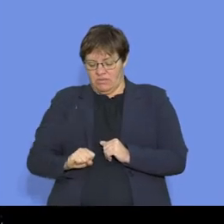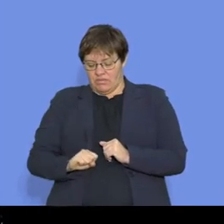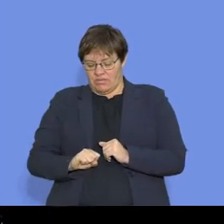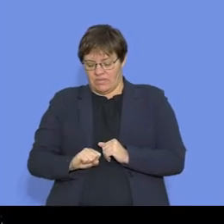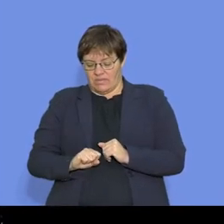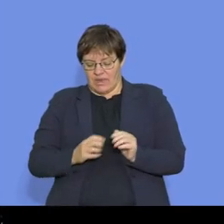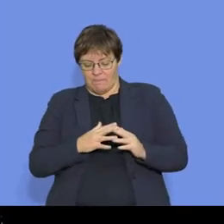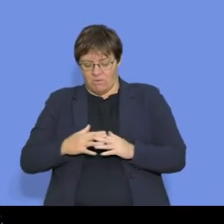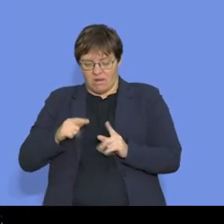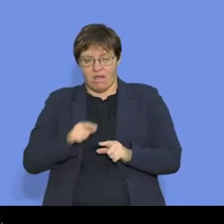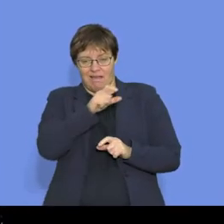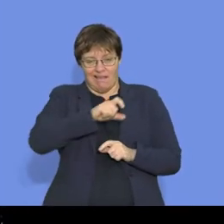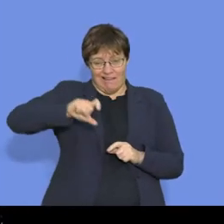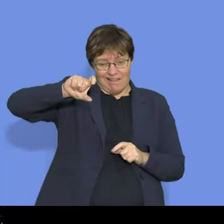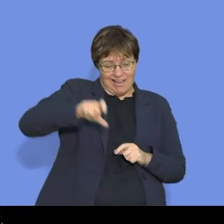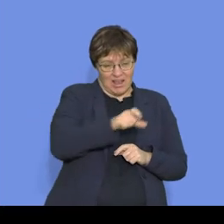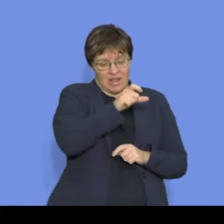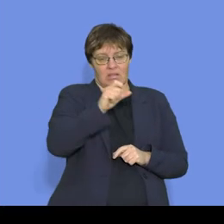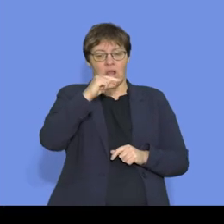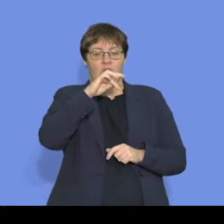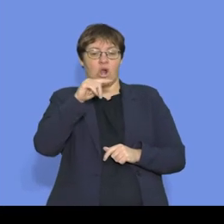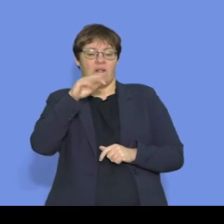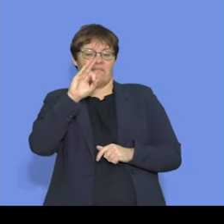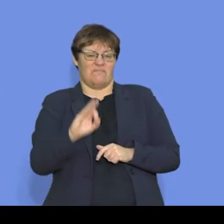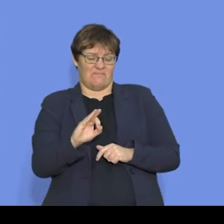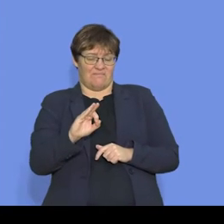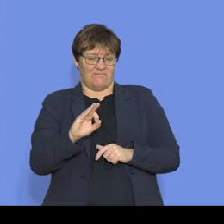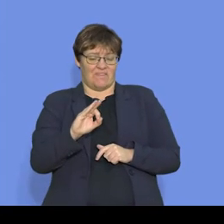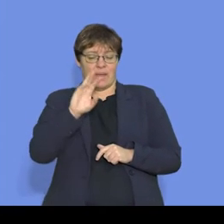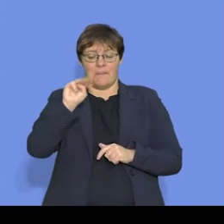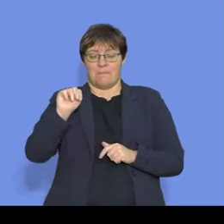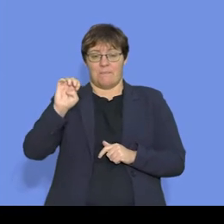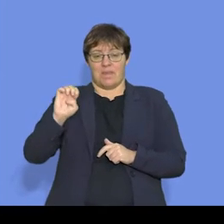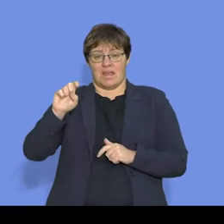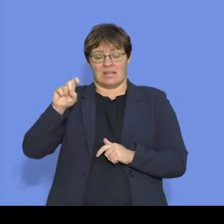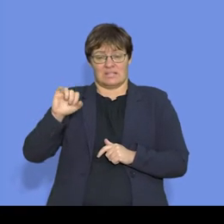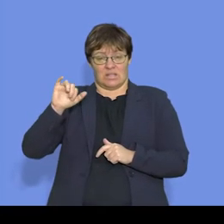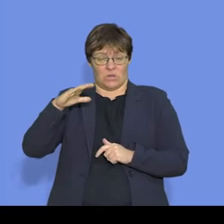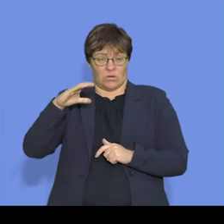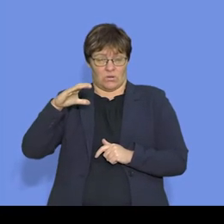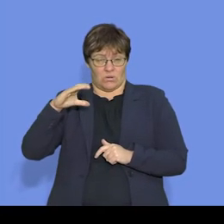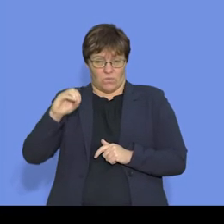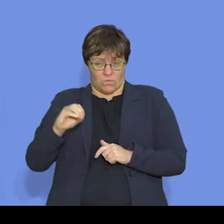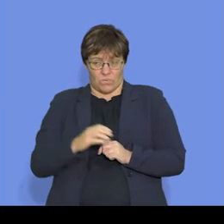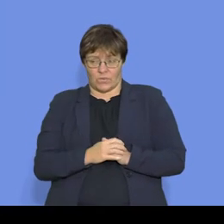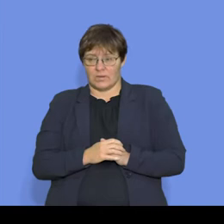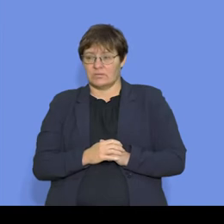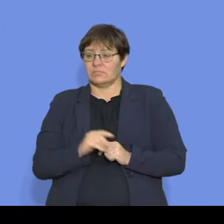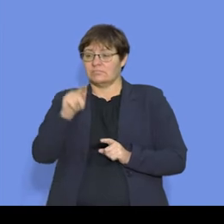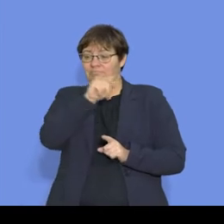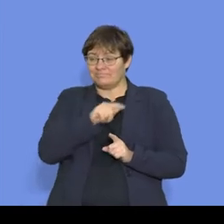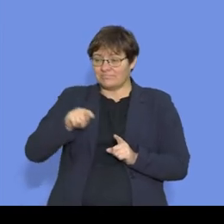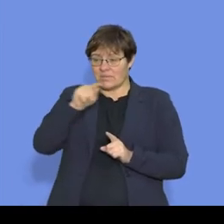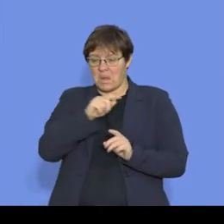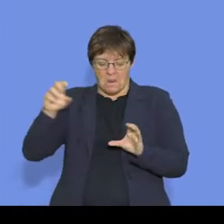Mexico. If we have a look at a map, that is the Yucatan Peninsula, and that